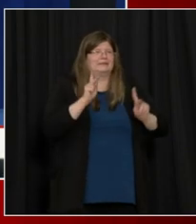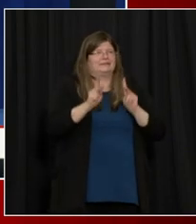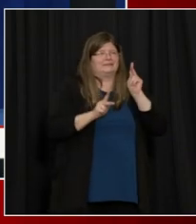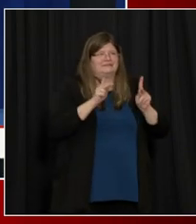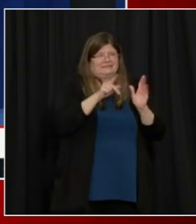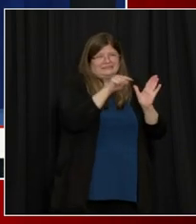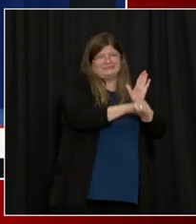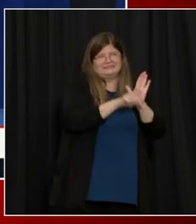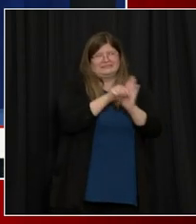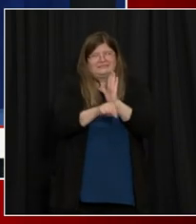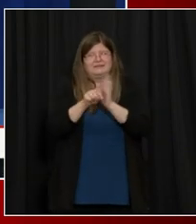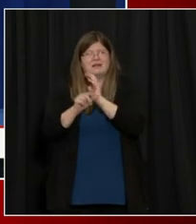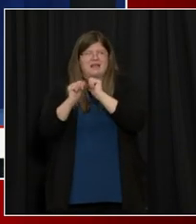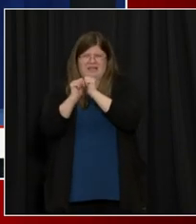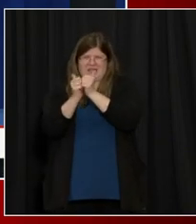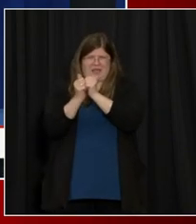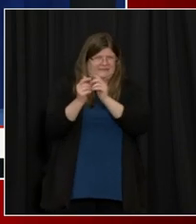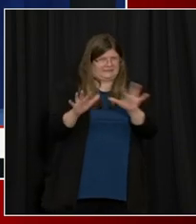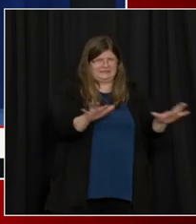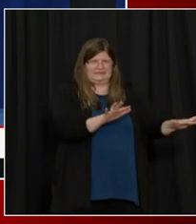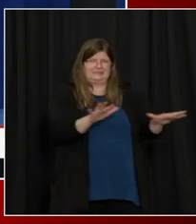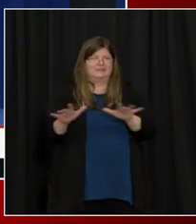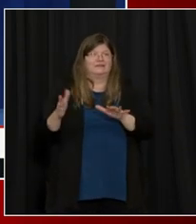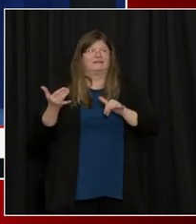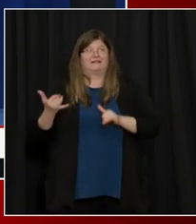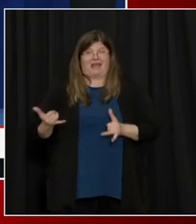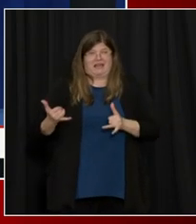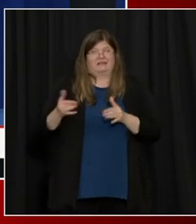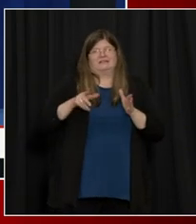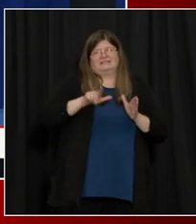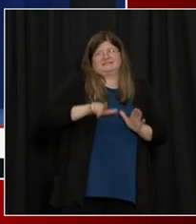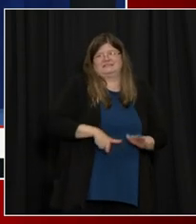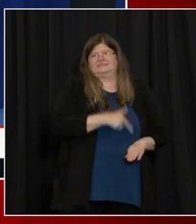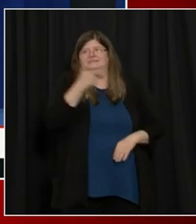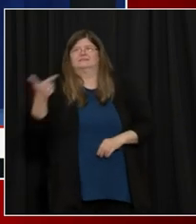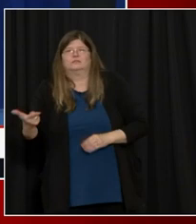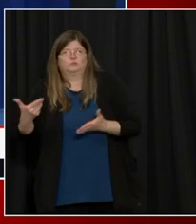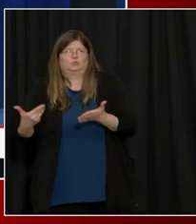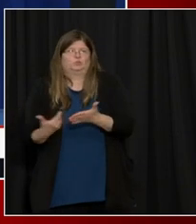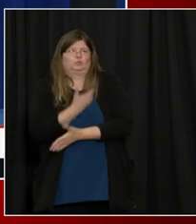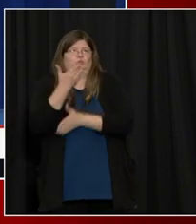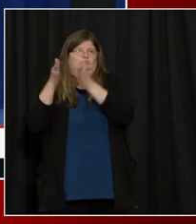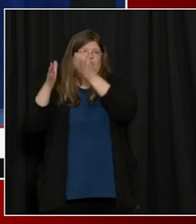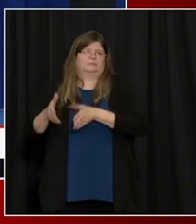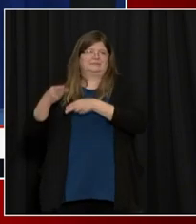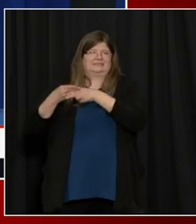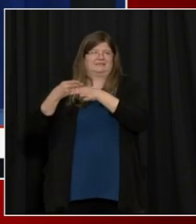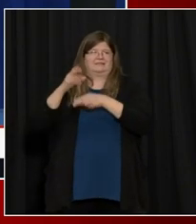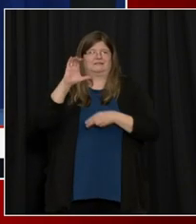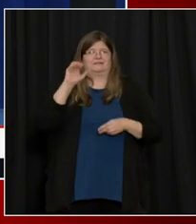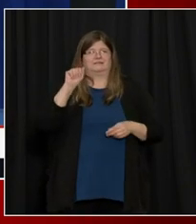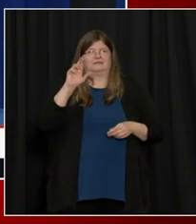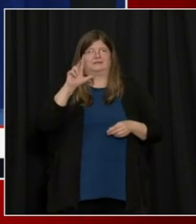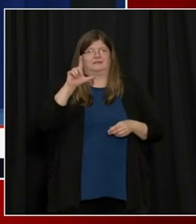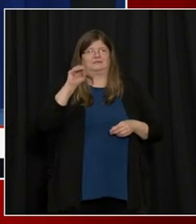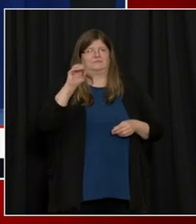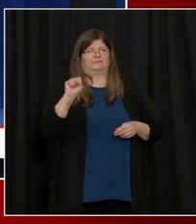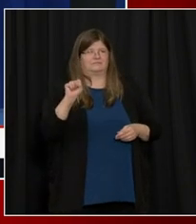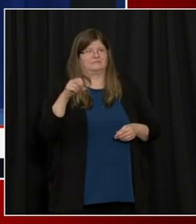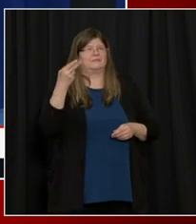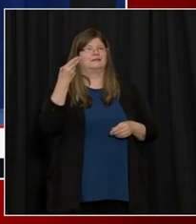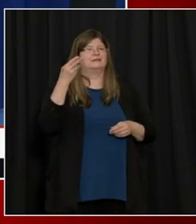city. The new captain assigned is a guy by the name of Carlos Harad. Carlos is a